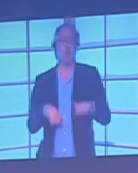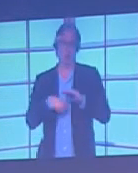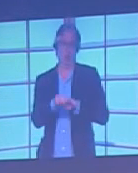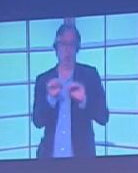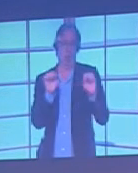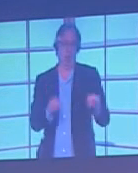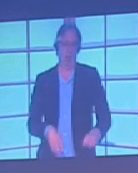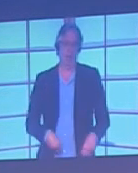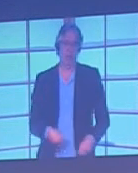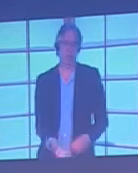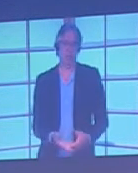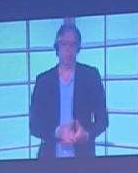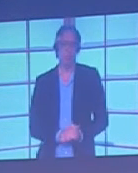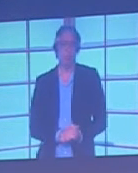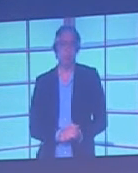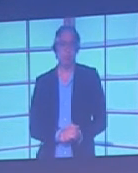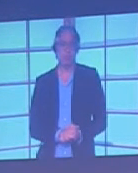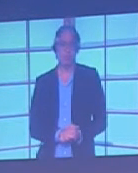that.